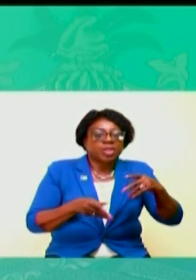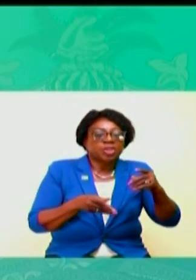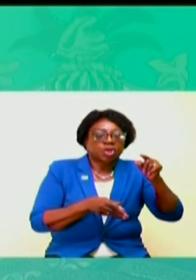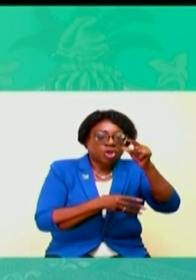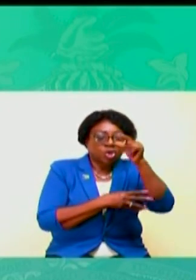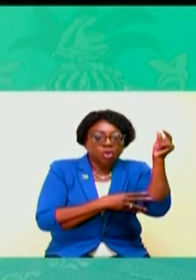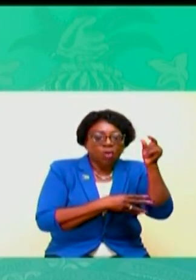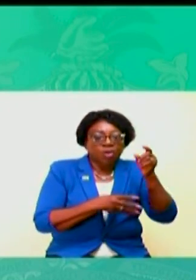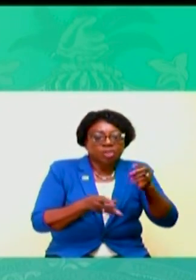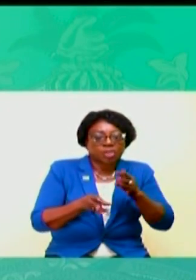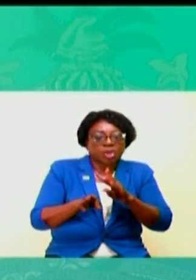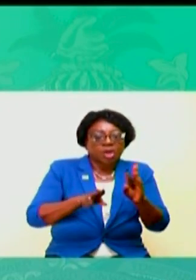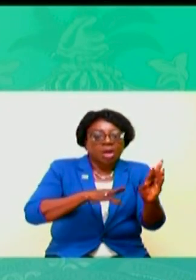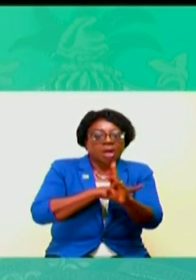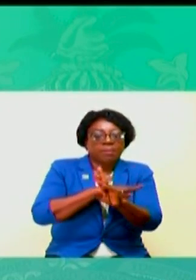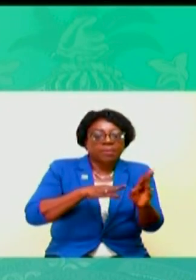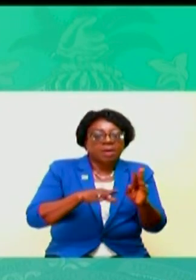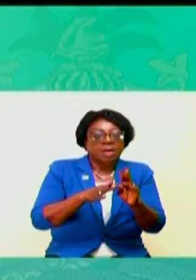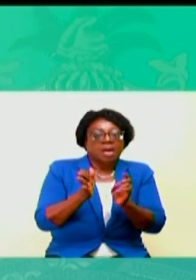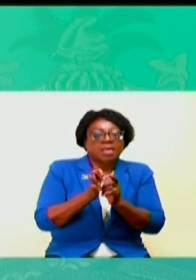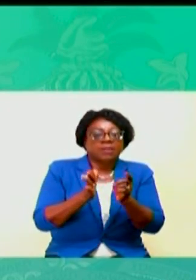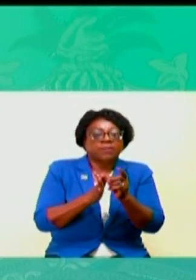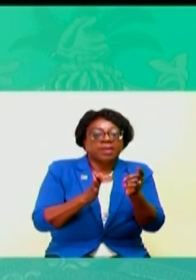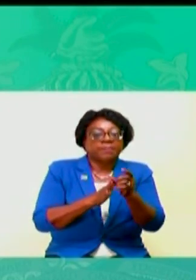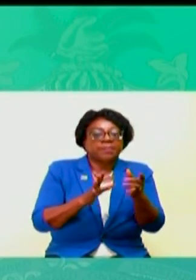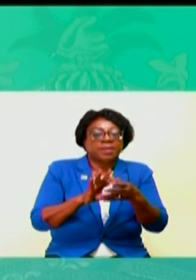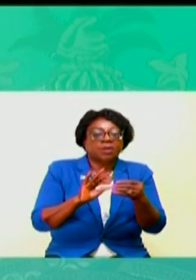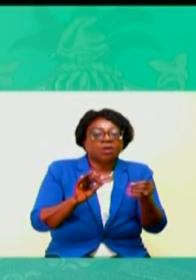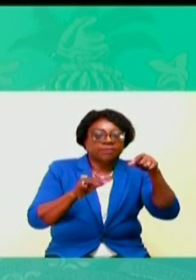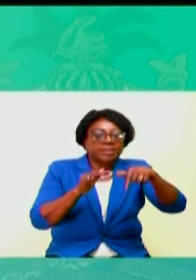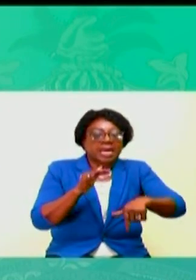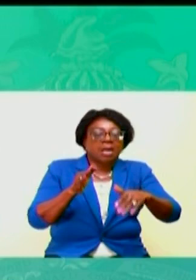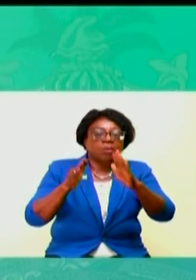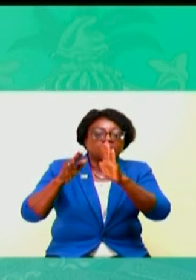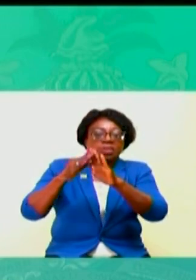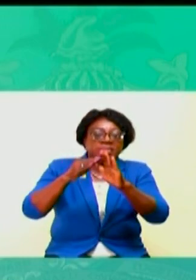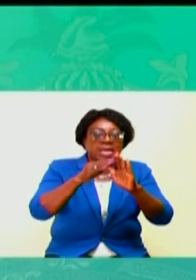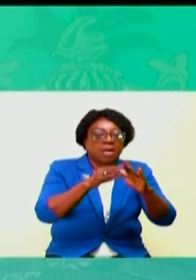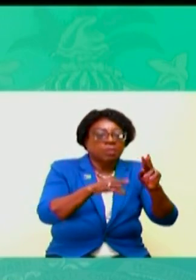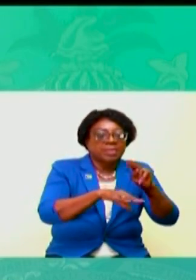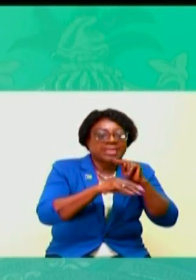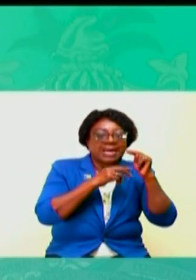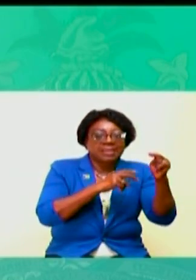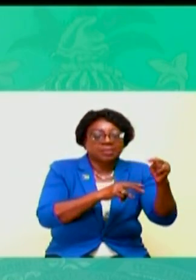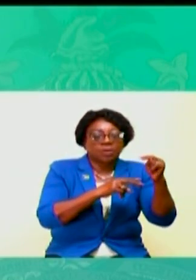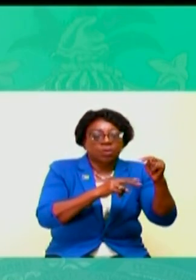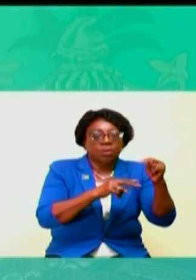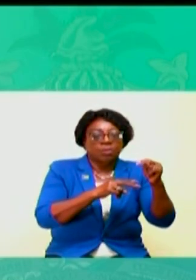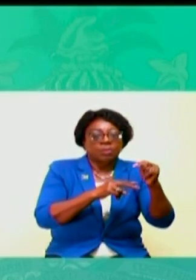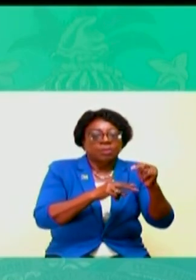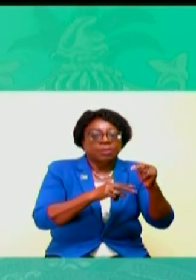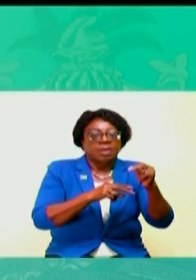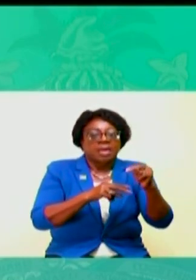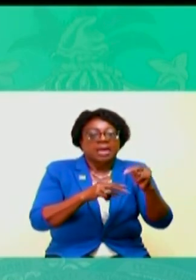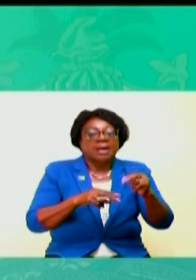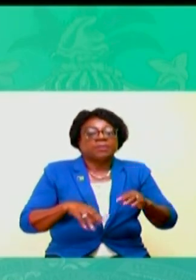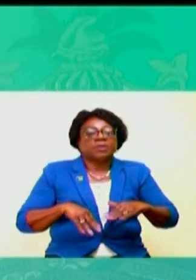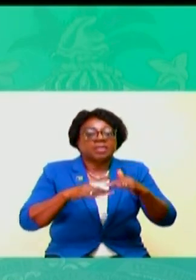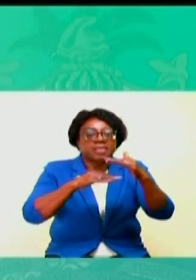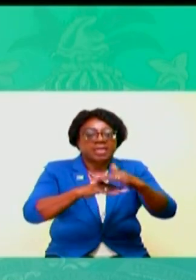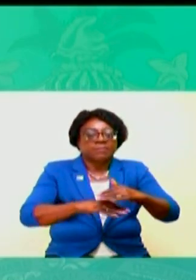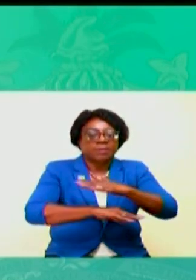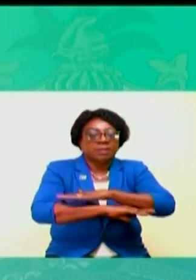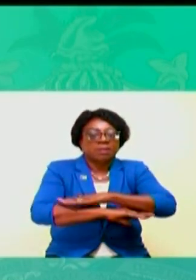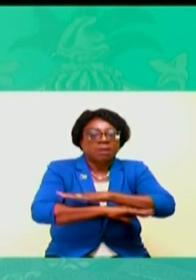revitalization of downtown Nassau. Stated the July 16th, 2018. And Mr. Deputy Speaker, I'm gonna table all of these